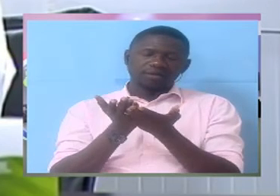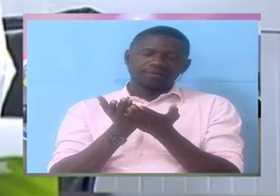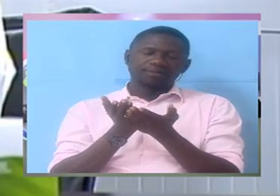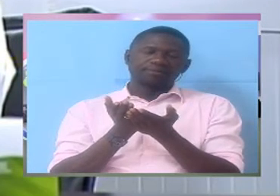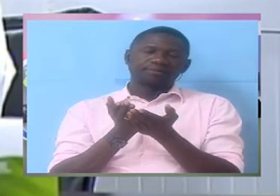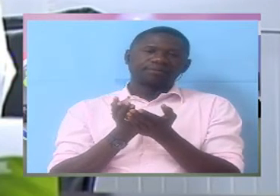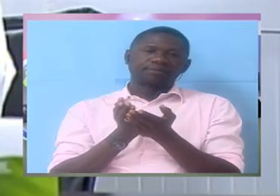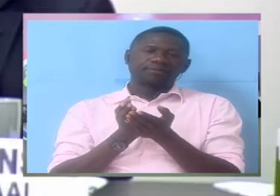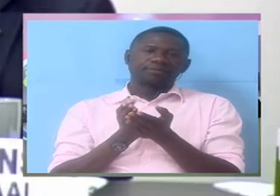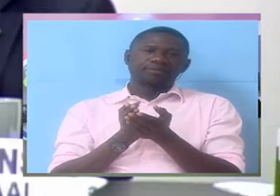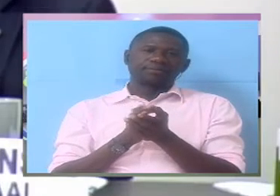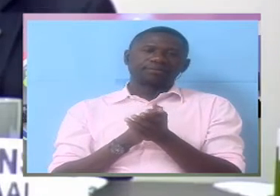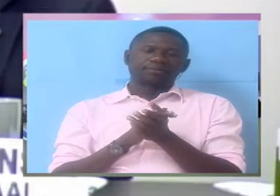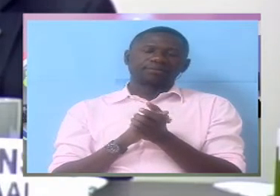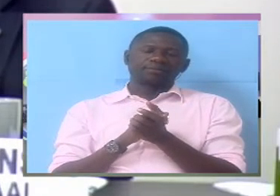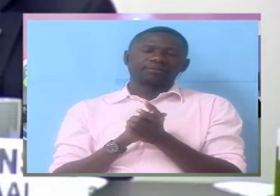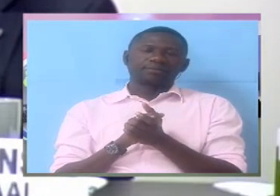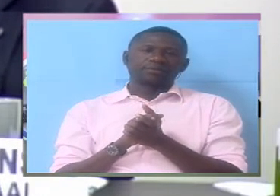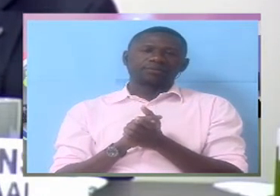The experts?